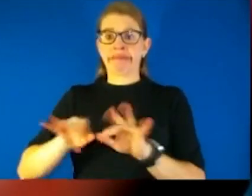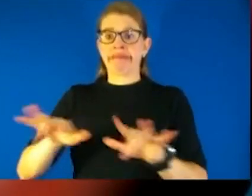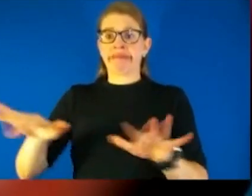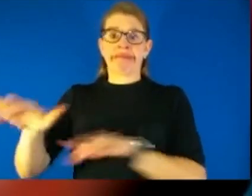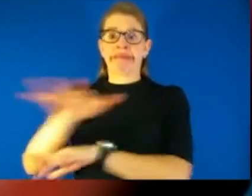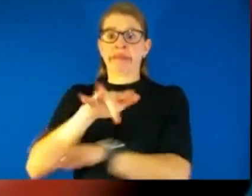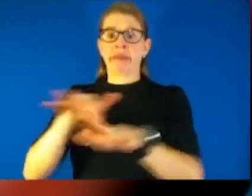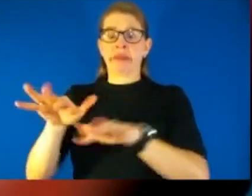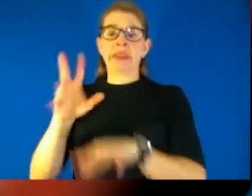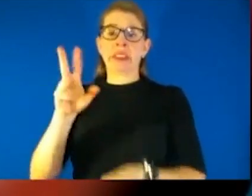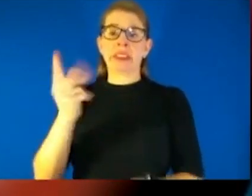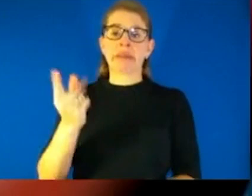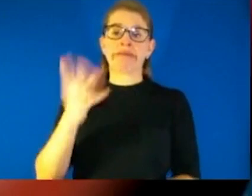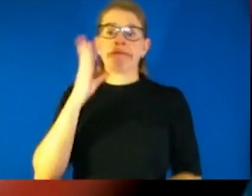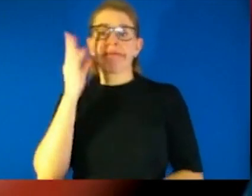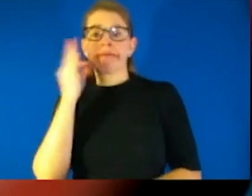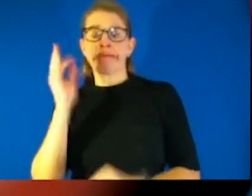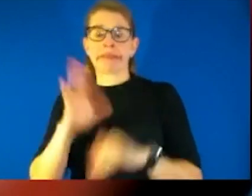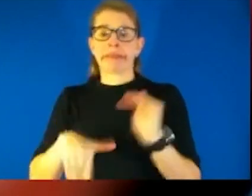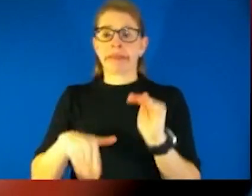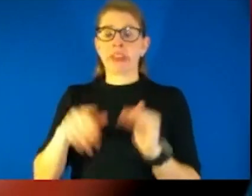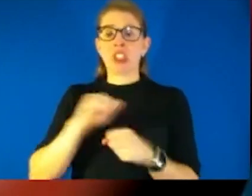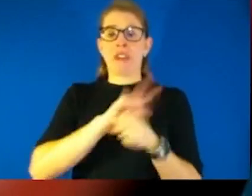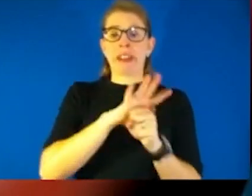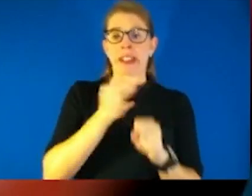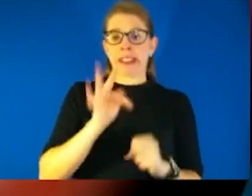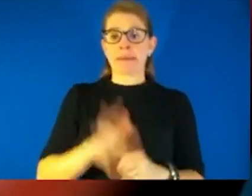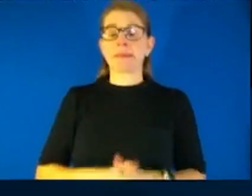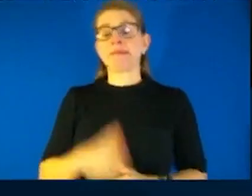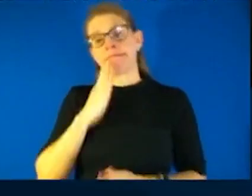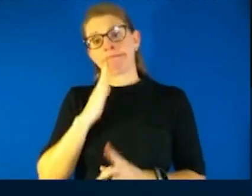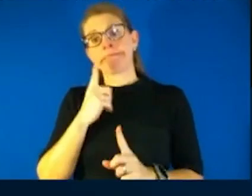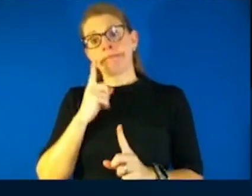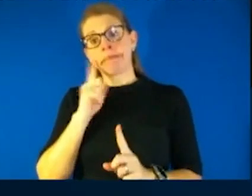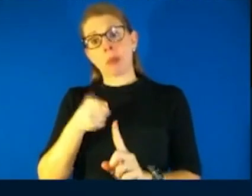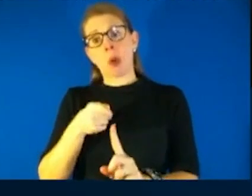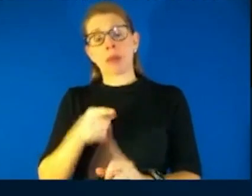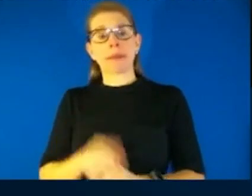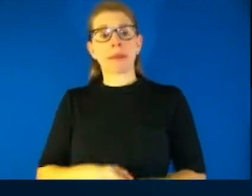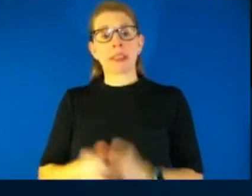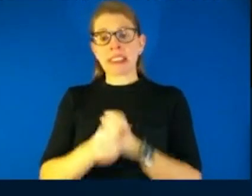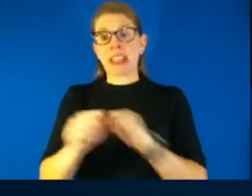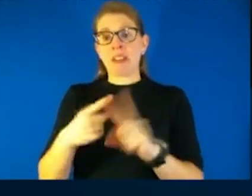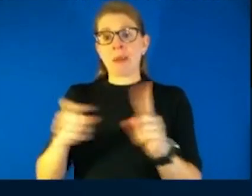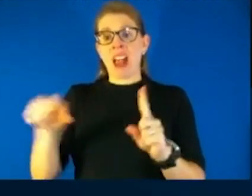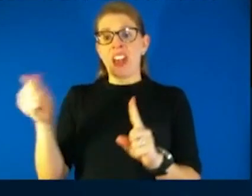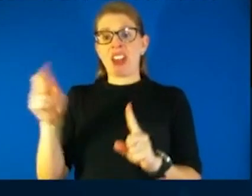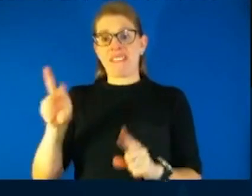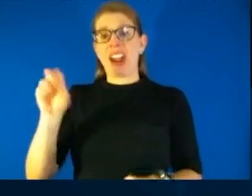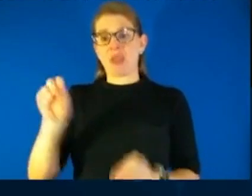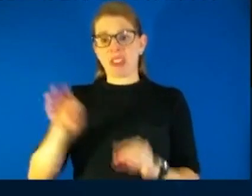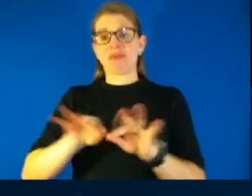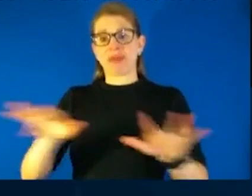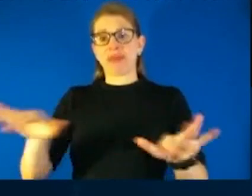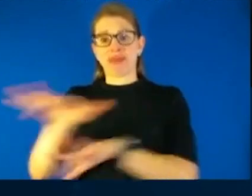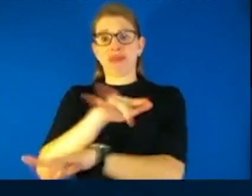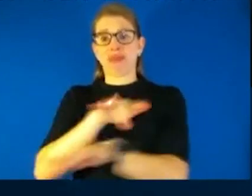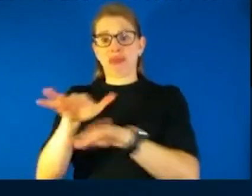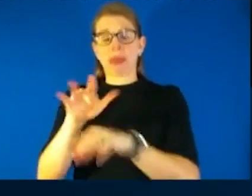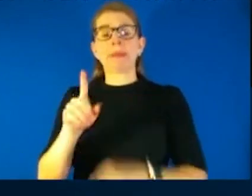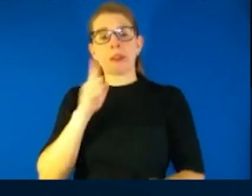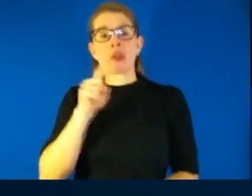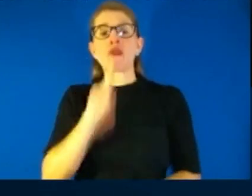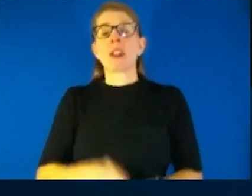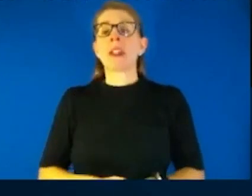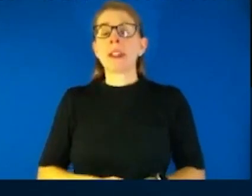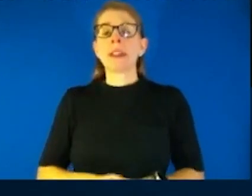and dogs, is much higher than COVID-19. Yeah, good point. Keep them safe from other viruses that are out there for sure. Okay, Dr.